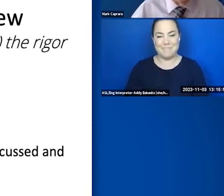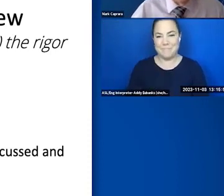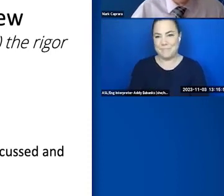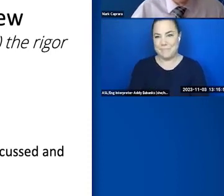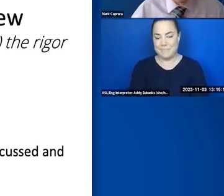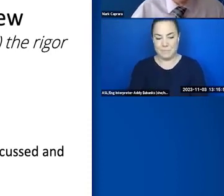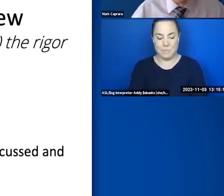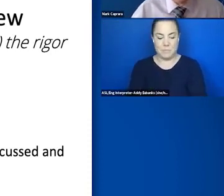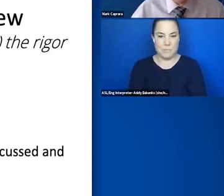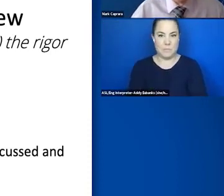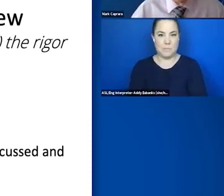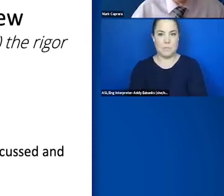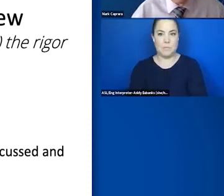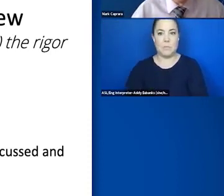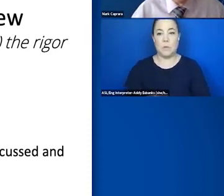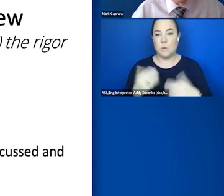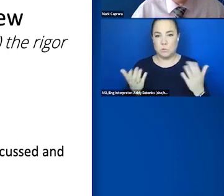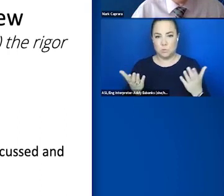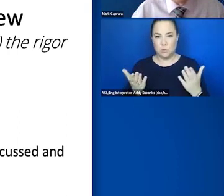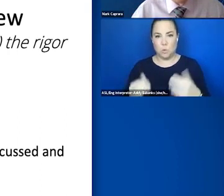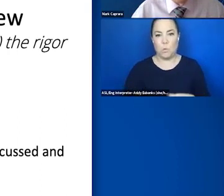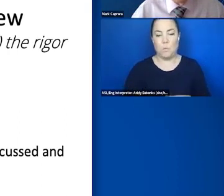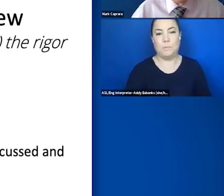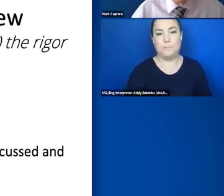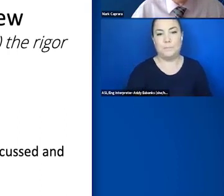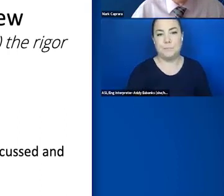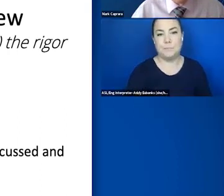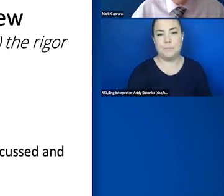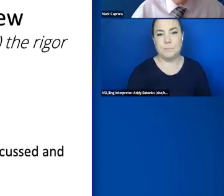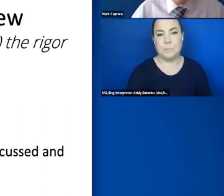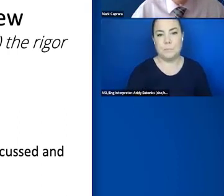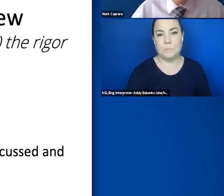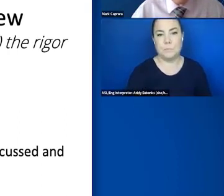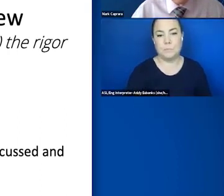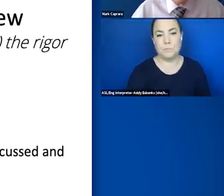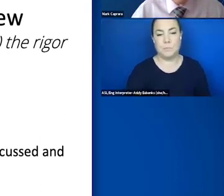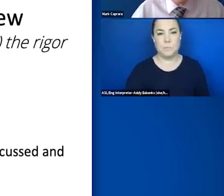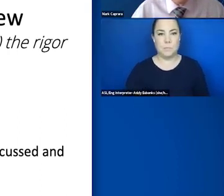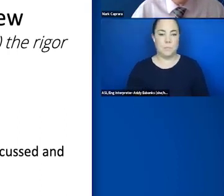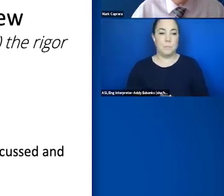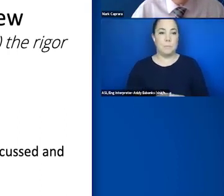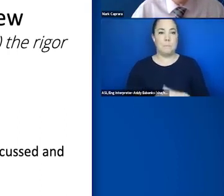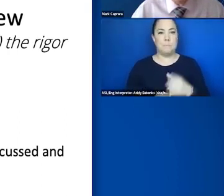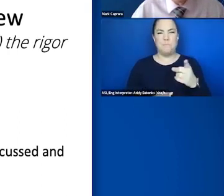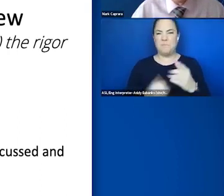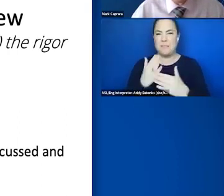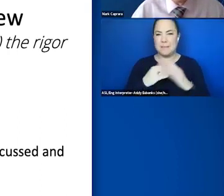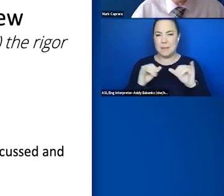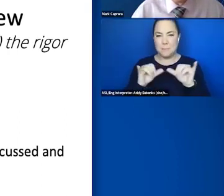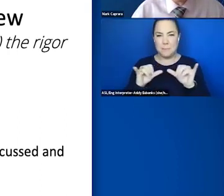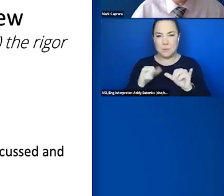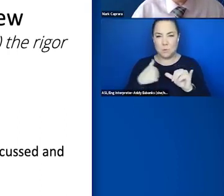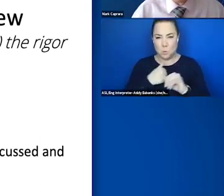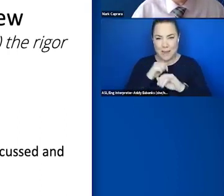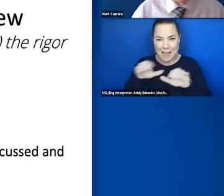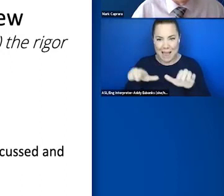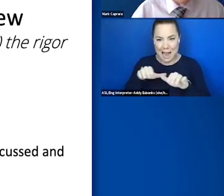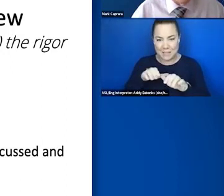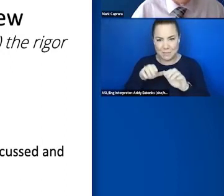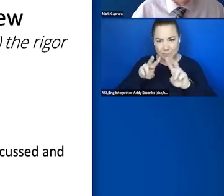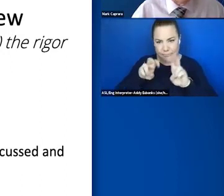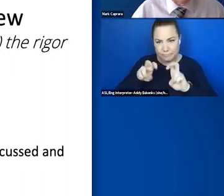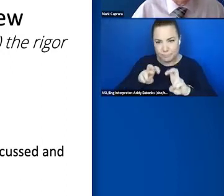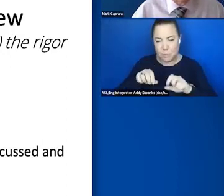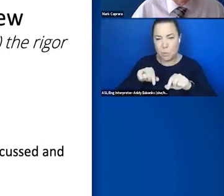some of the measures that we actively pursue in evaluating peer review are going to be shown on the rest of the slide, and this will be used to evaluate the